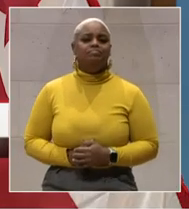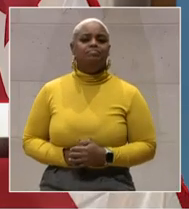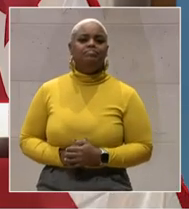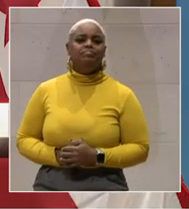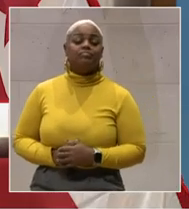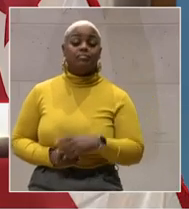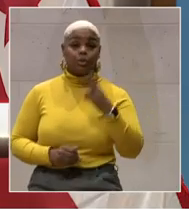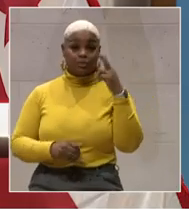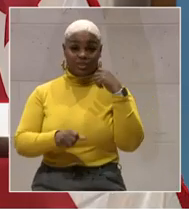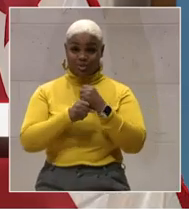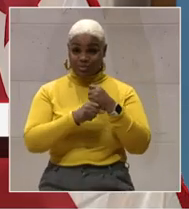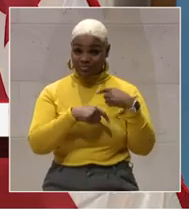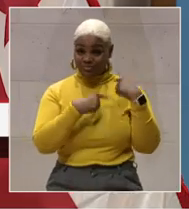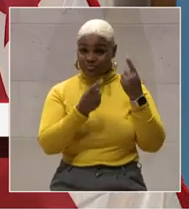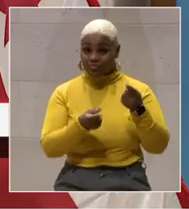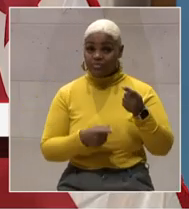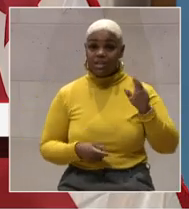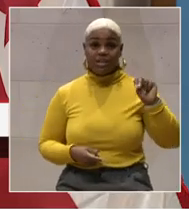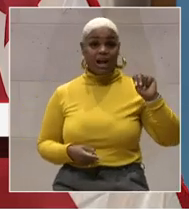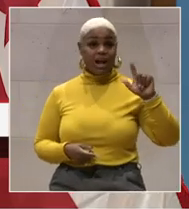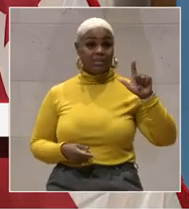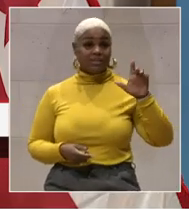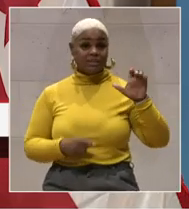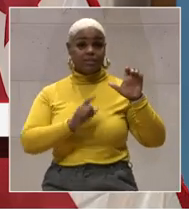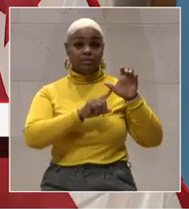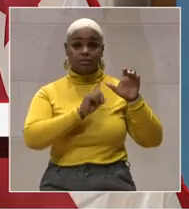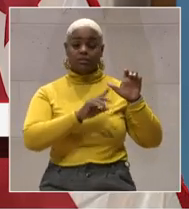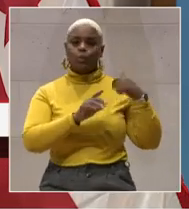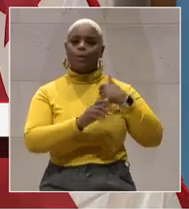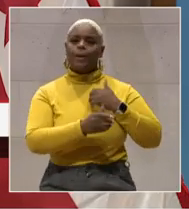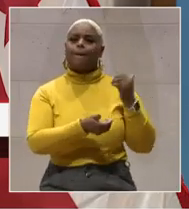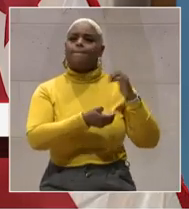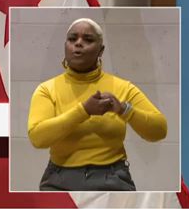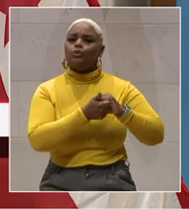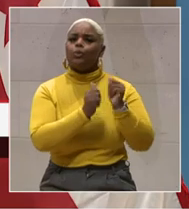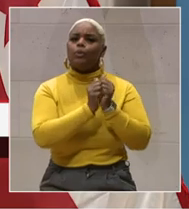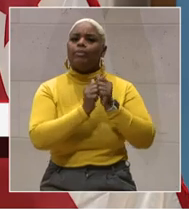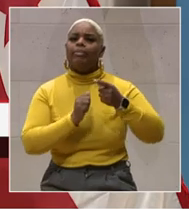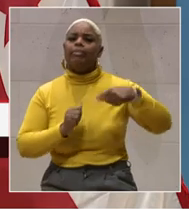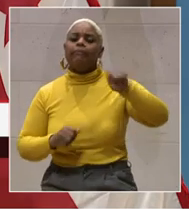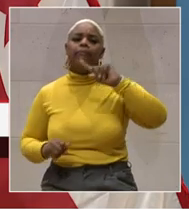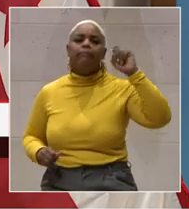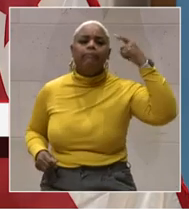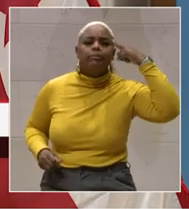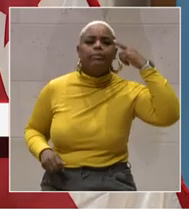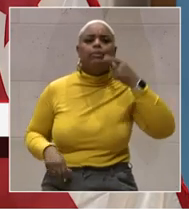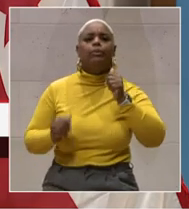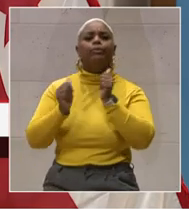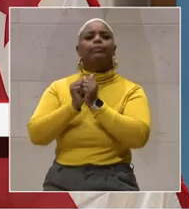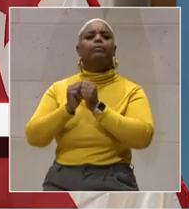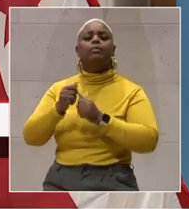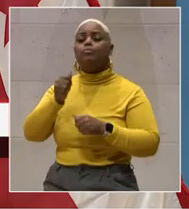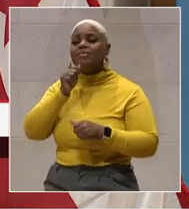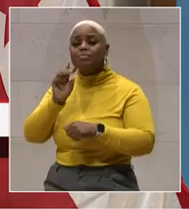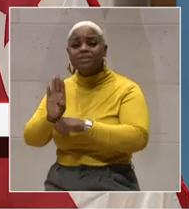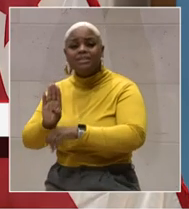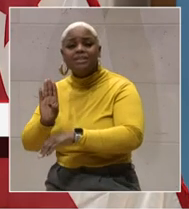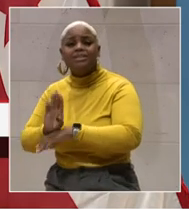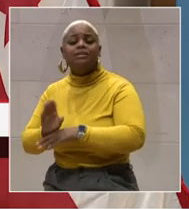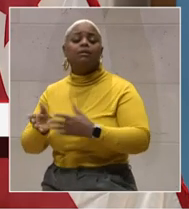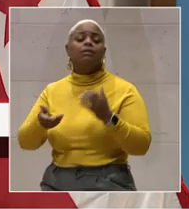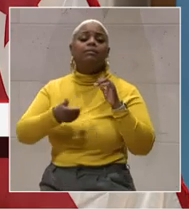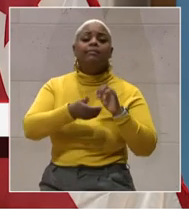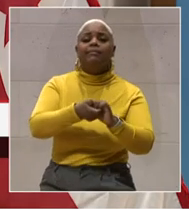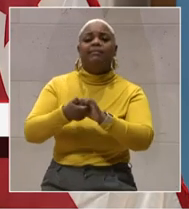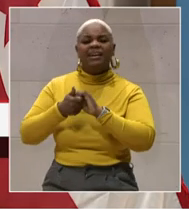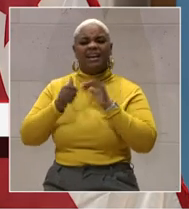been building partnerships with the private sector to encourage chief housing supply decision makers to